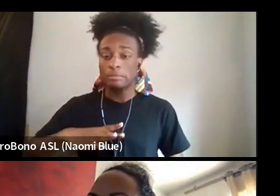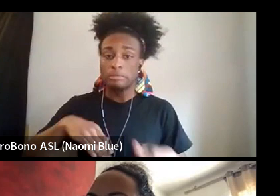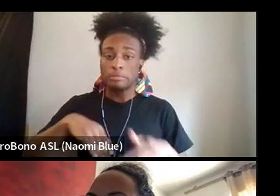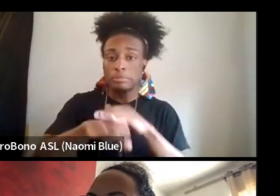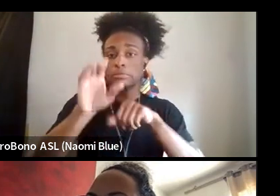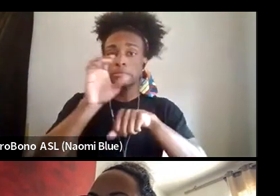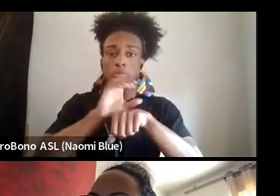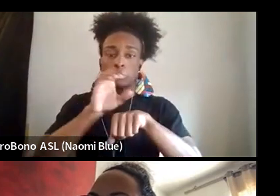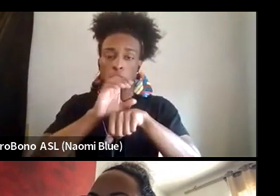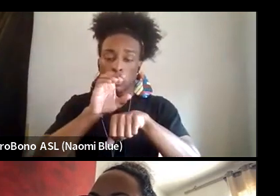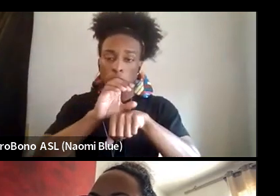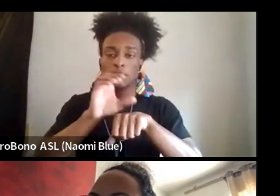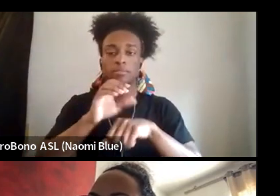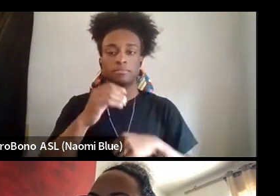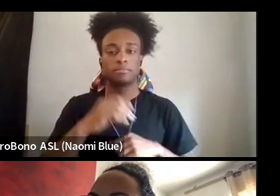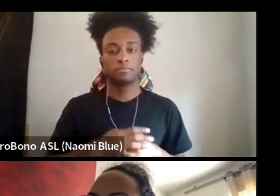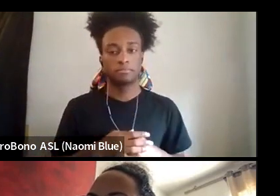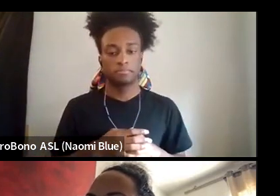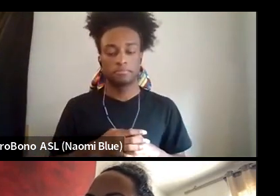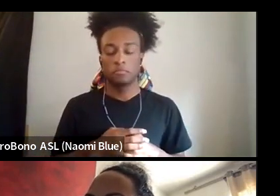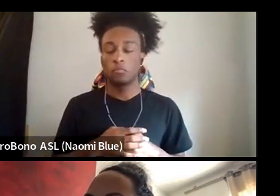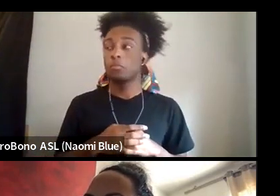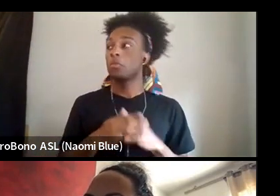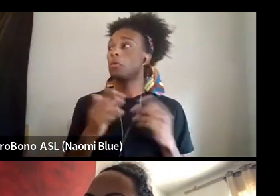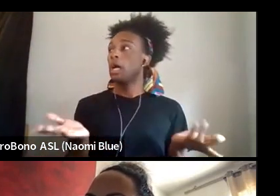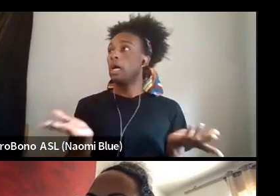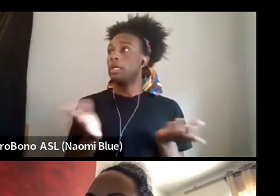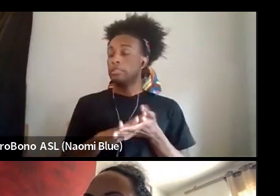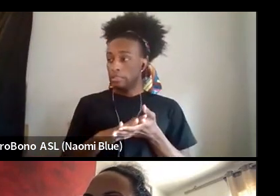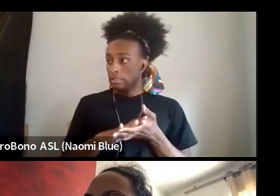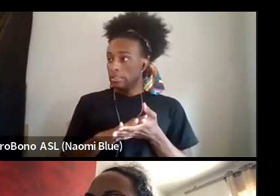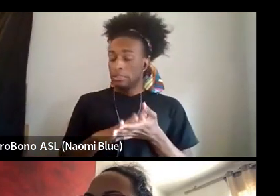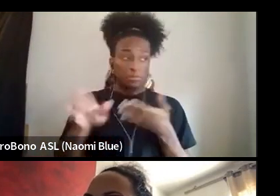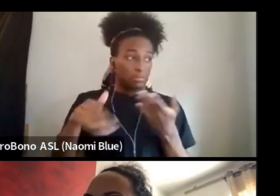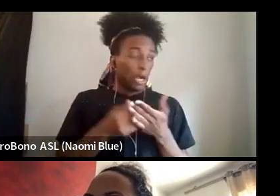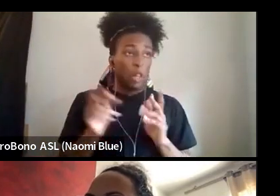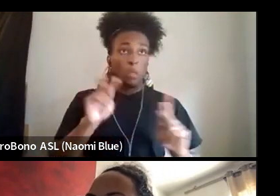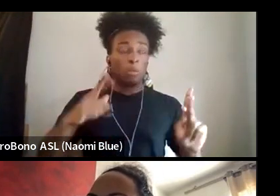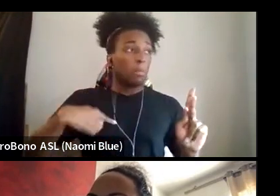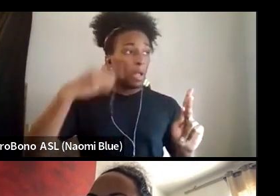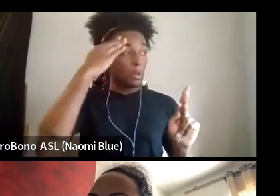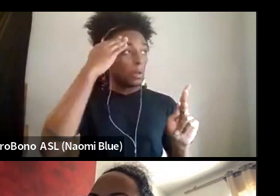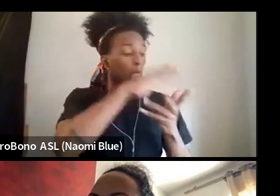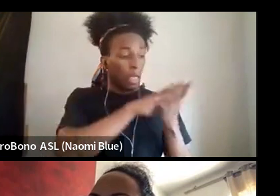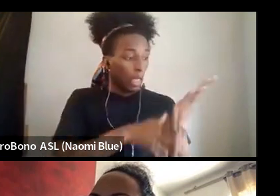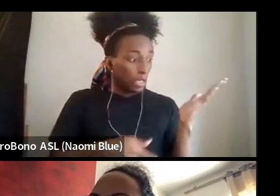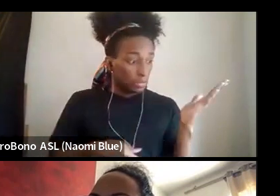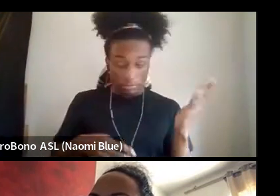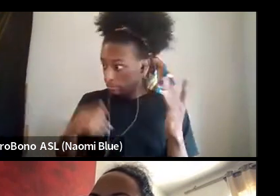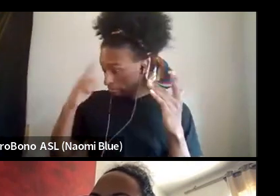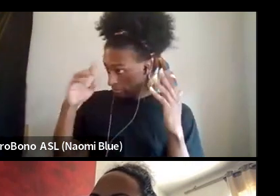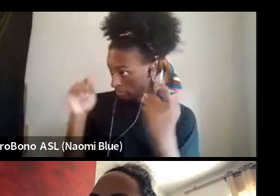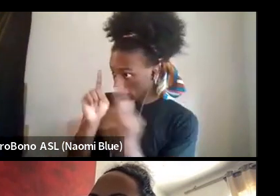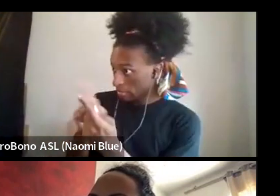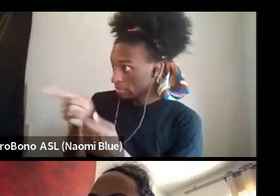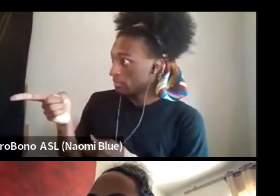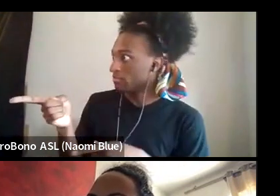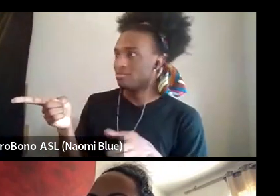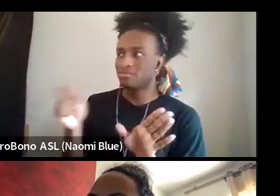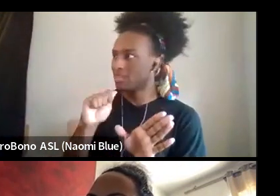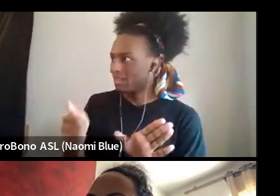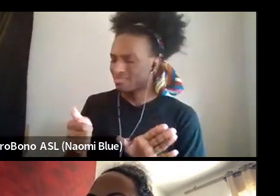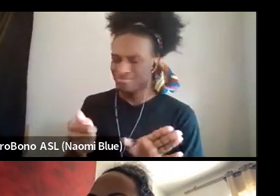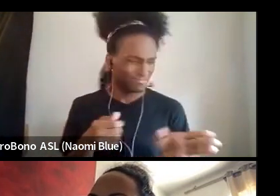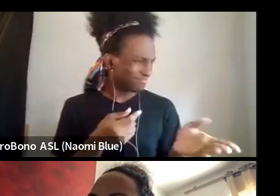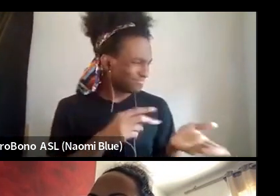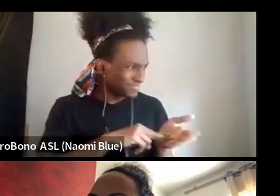in the church. Well, of all the people I know, I didn't expect to see you here. What are you talking about? They told us to